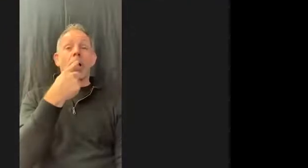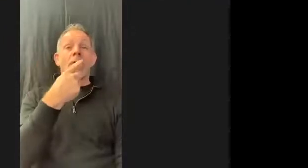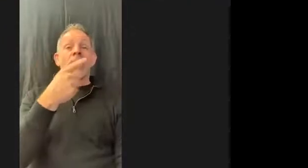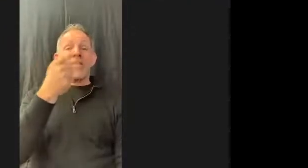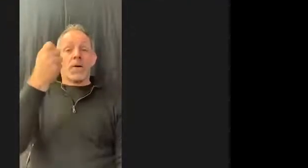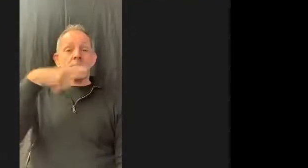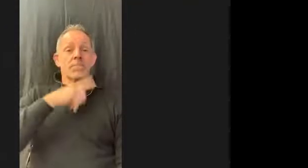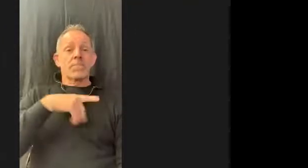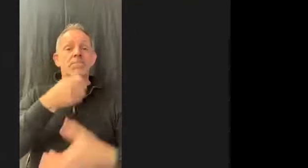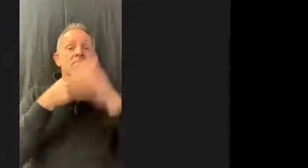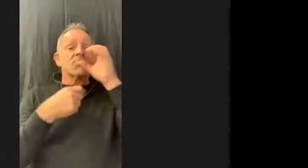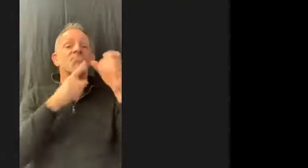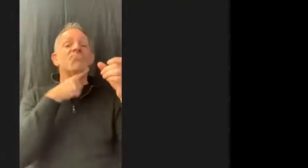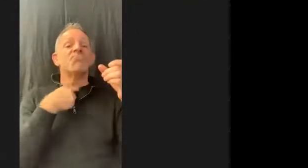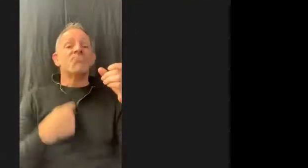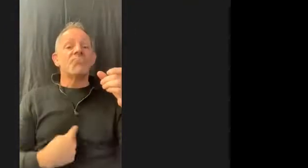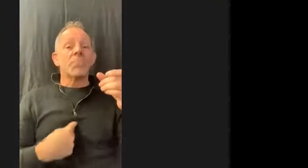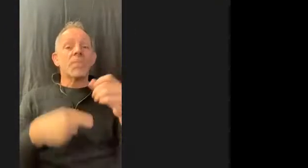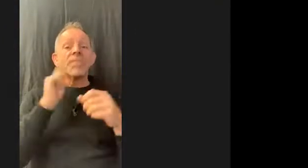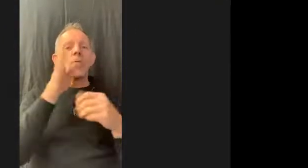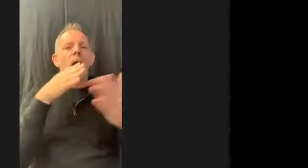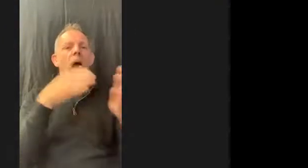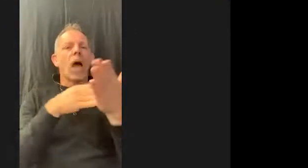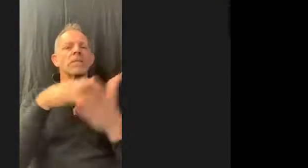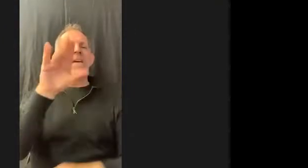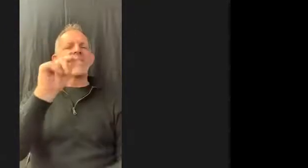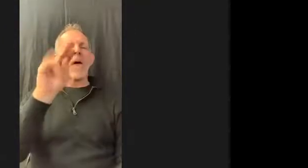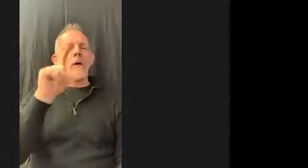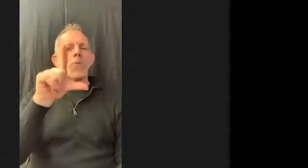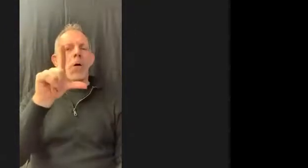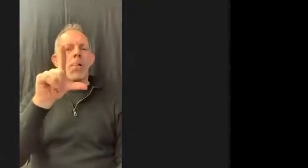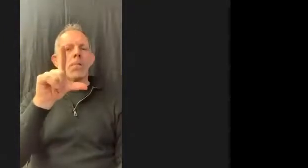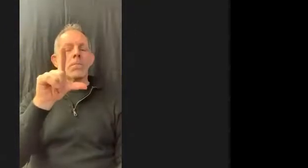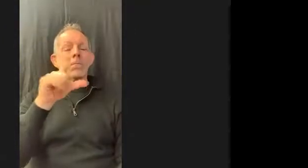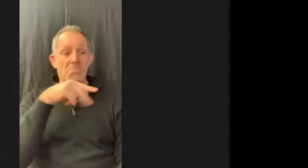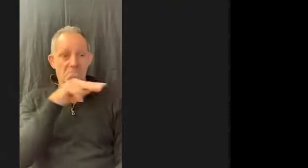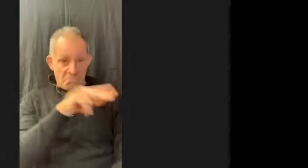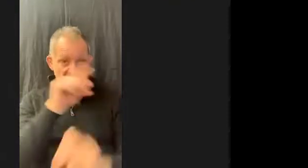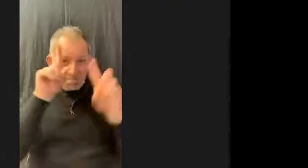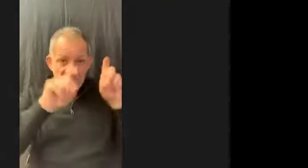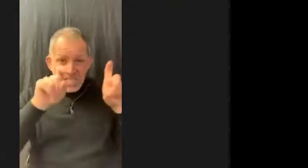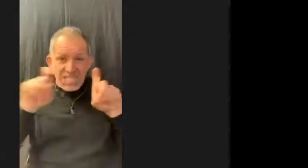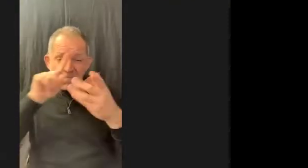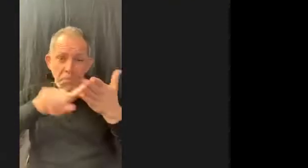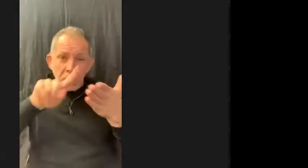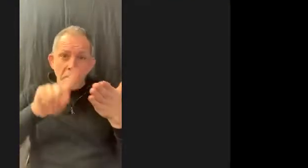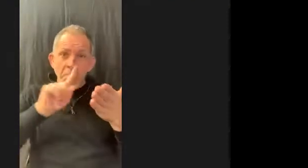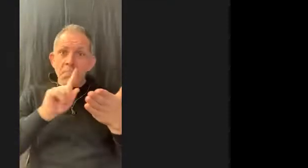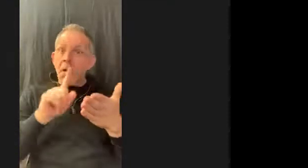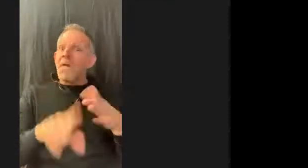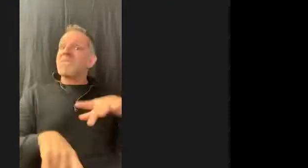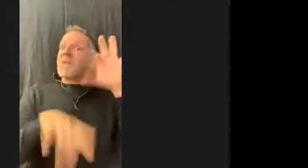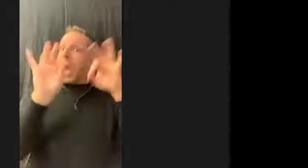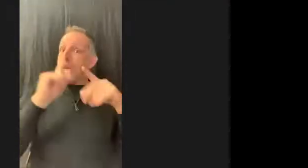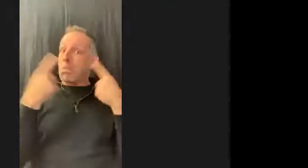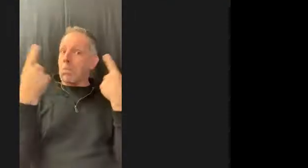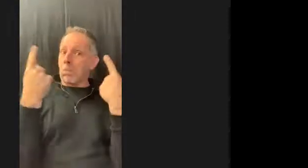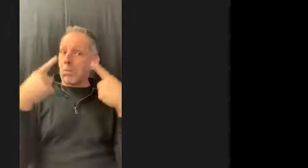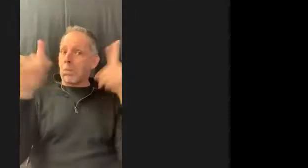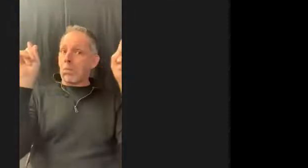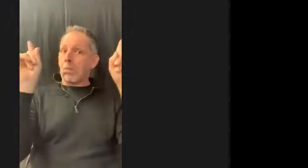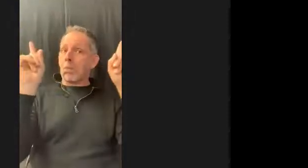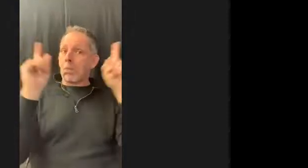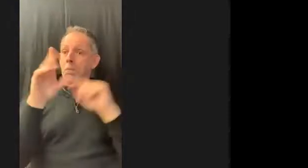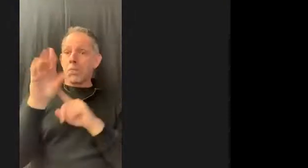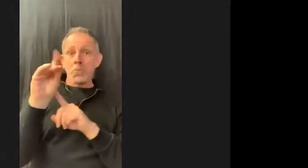early phase 2 trials. Those are trials aimed at finding the right dose and checking on safety. Found to be